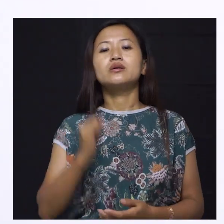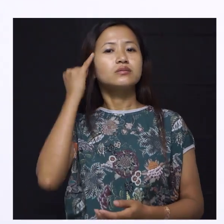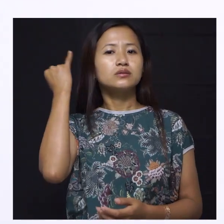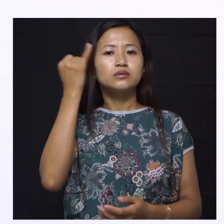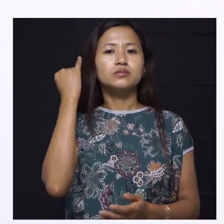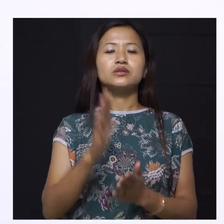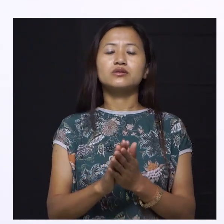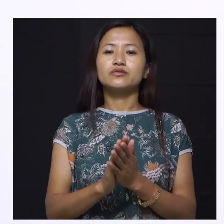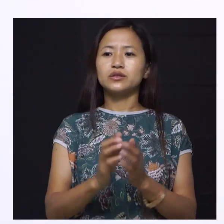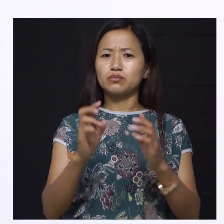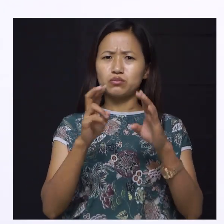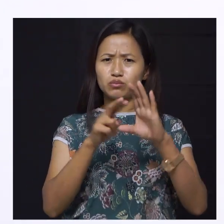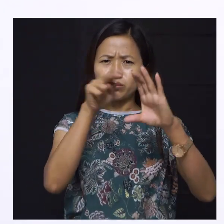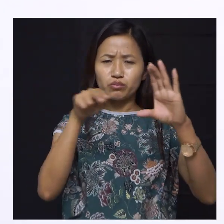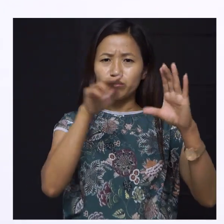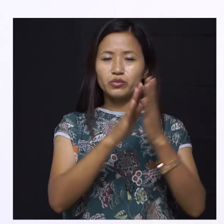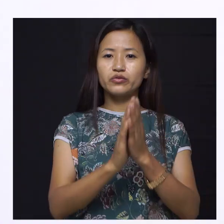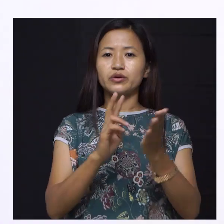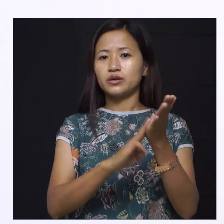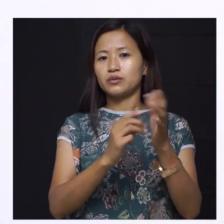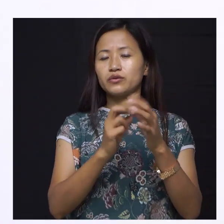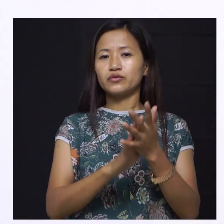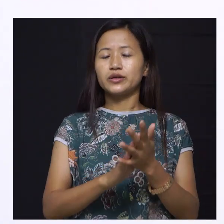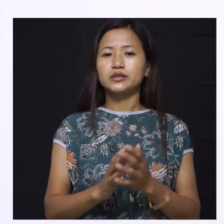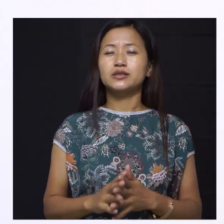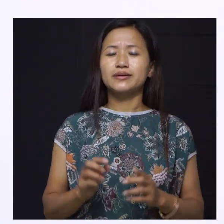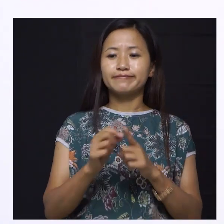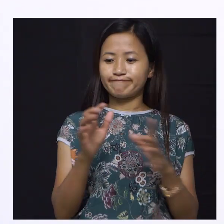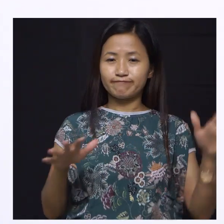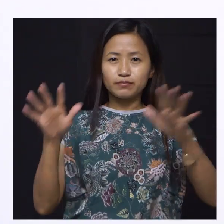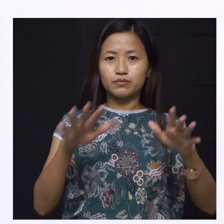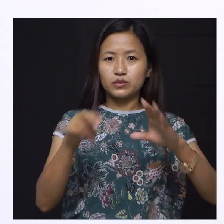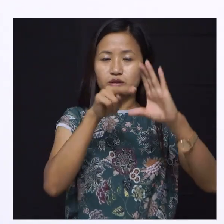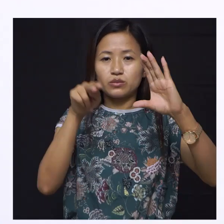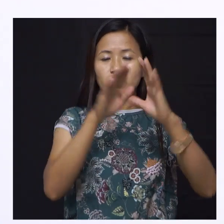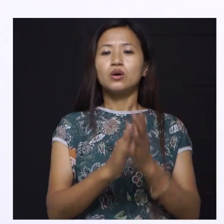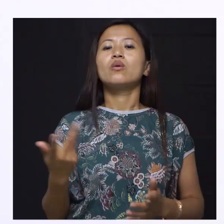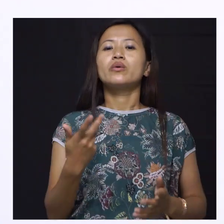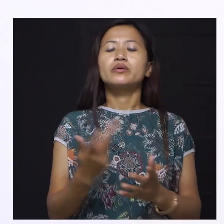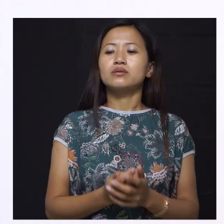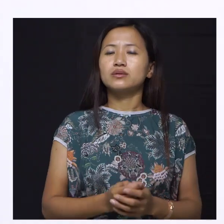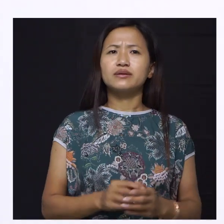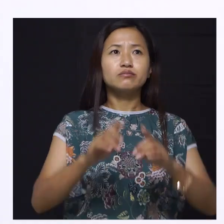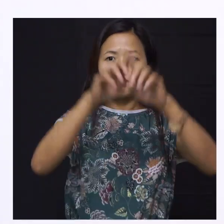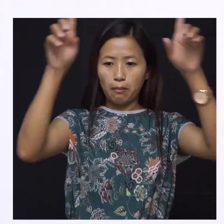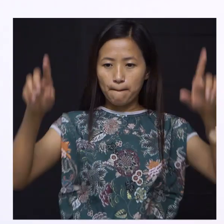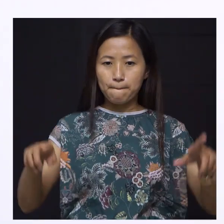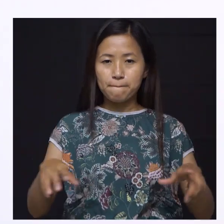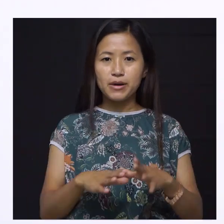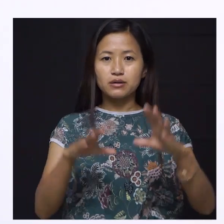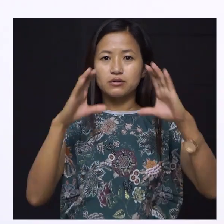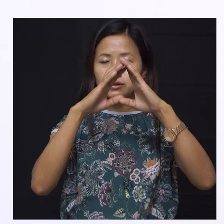of a movie. Earlier, when there were no movies, or earlier when there were no theaters like the present